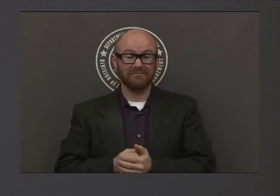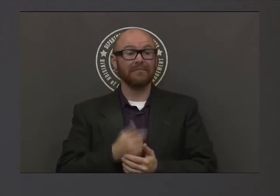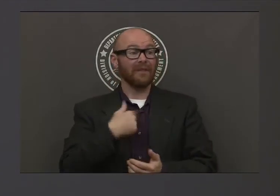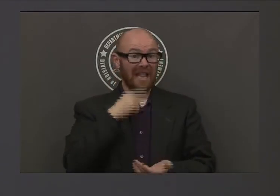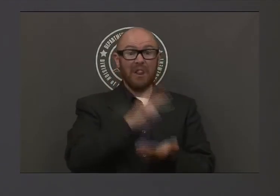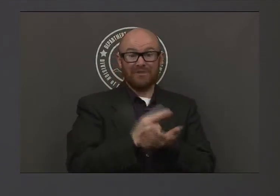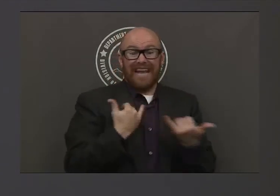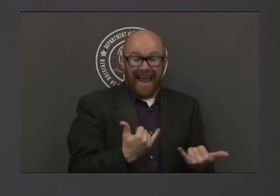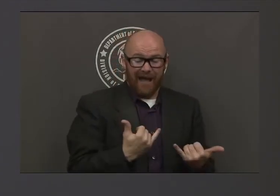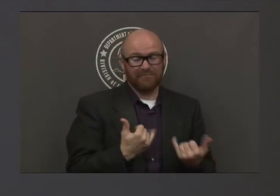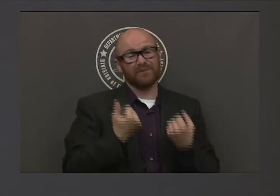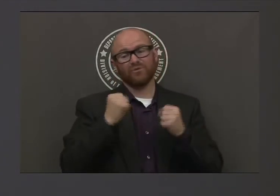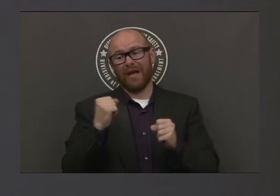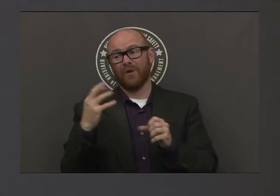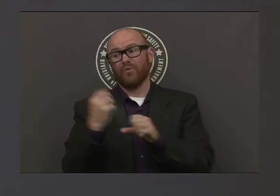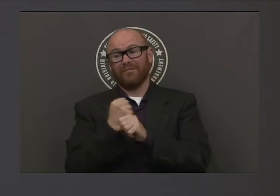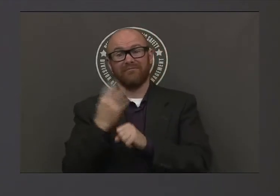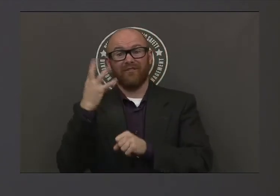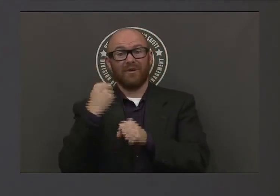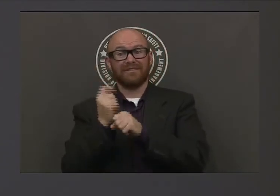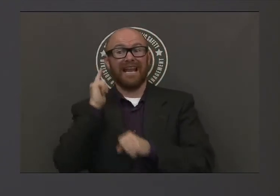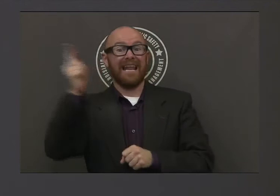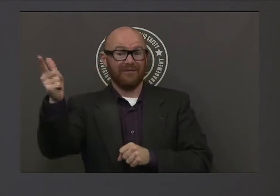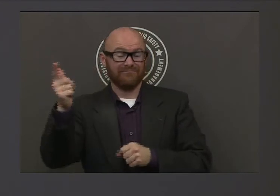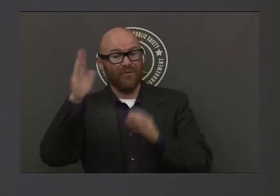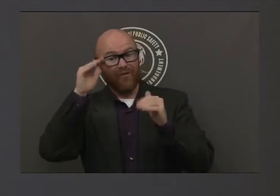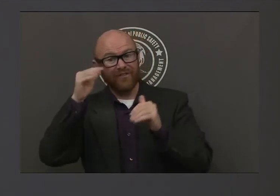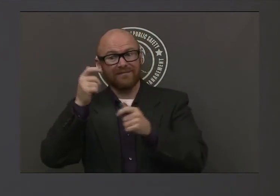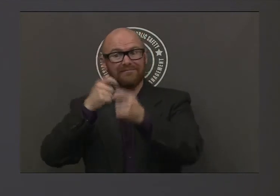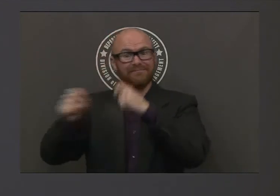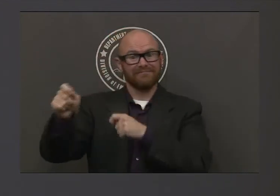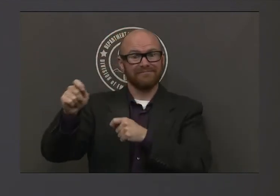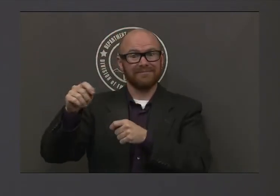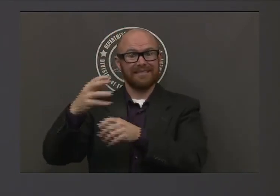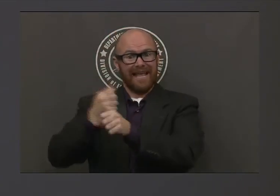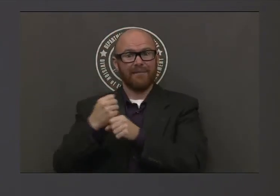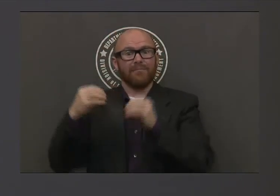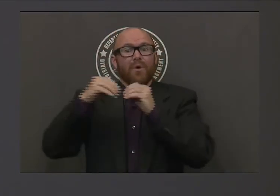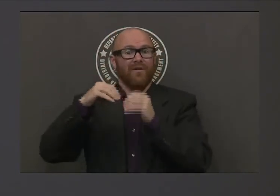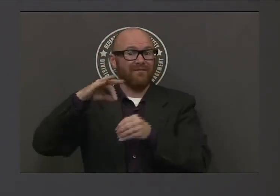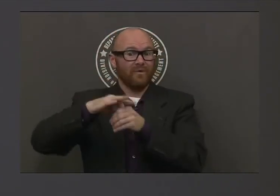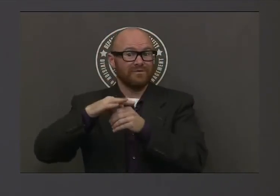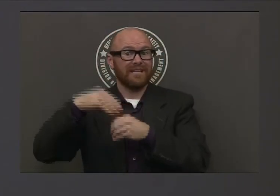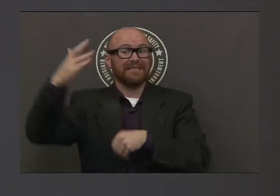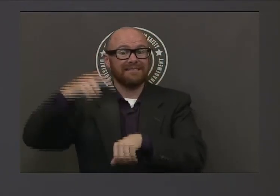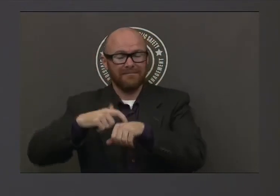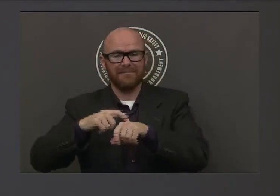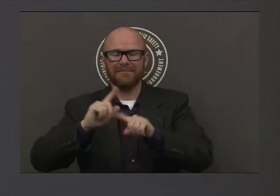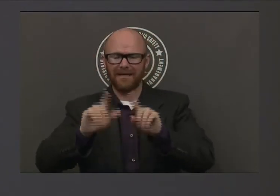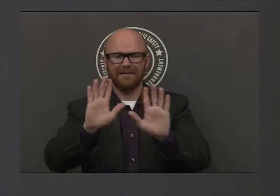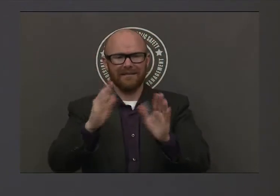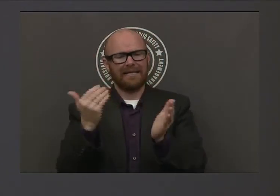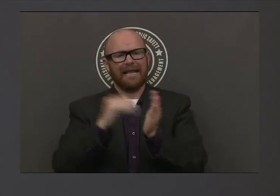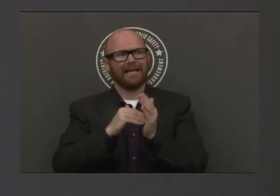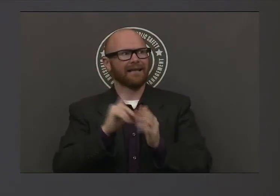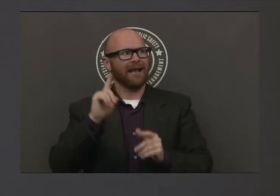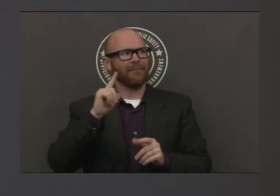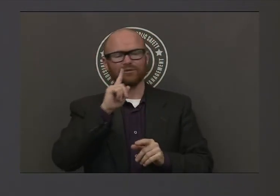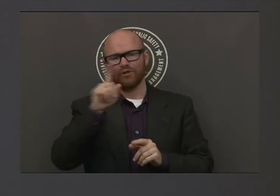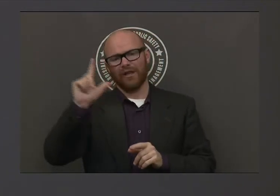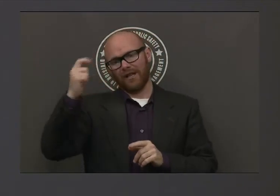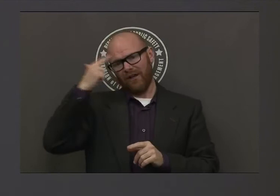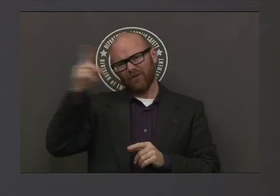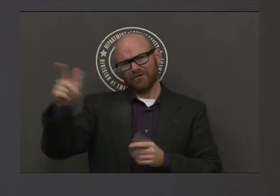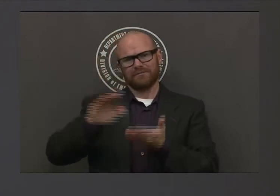time and try to convince more voters. And I probably said too much already. The governor's getting very nervous over